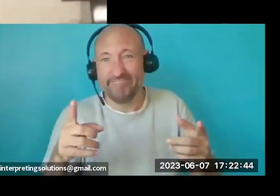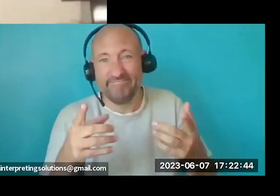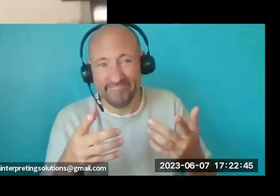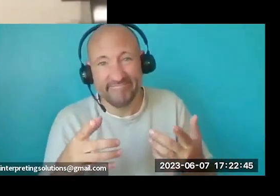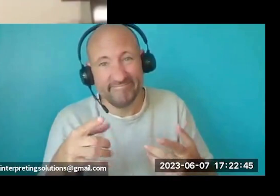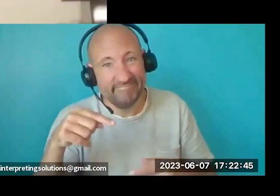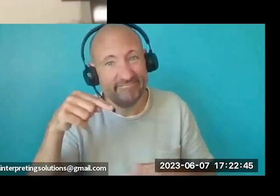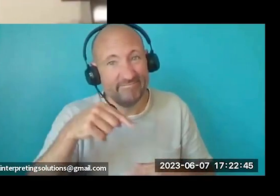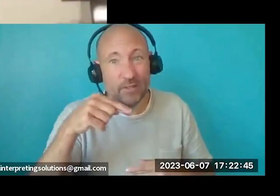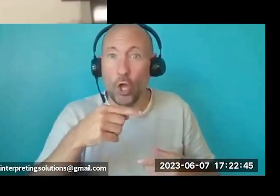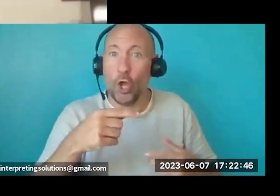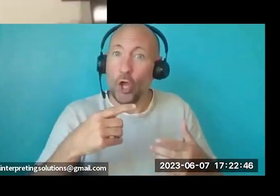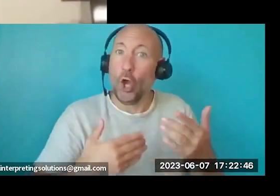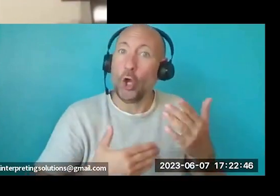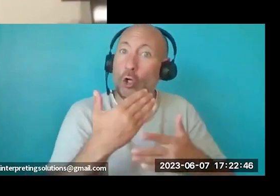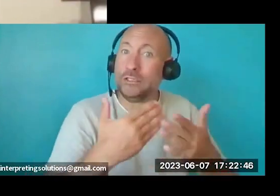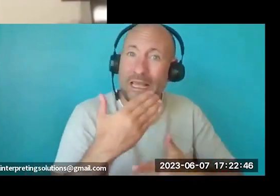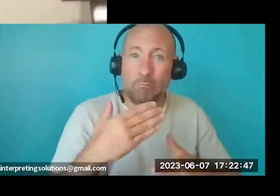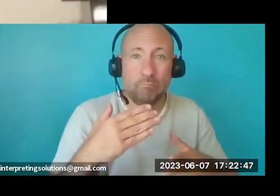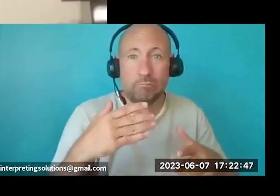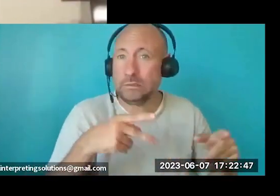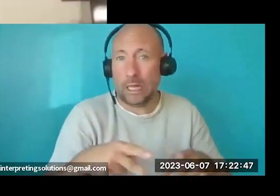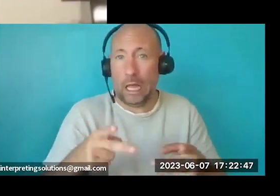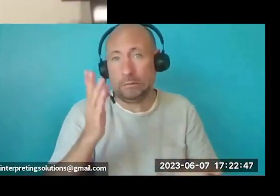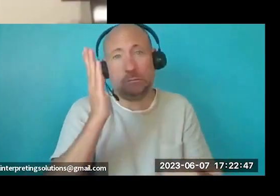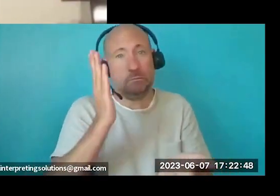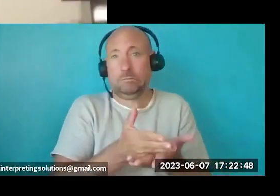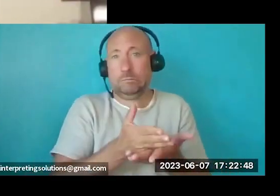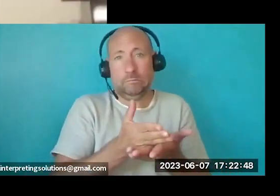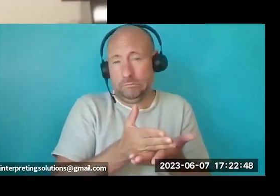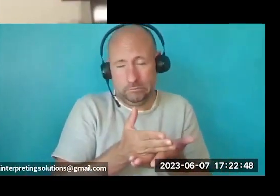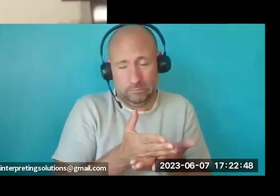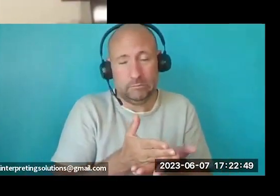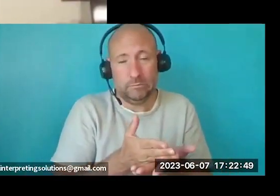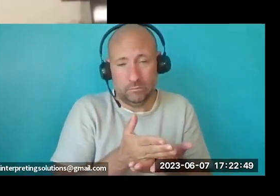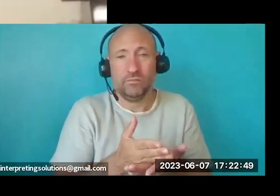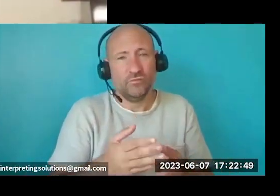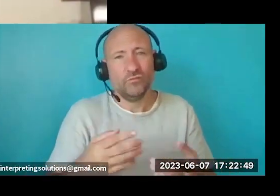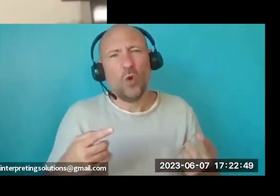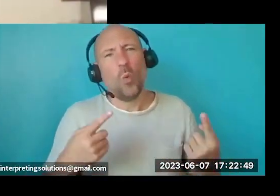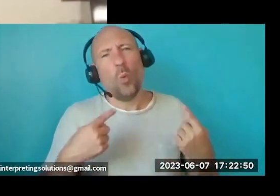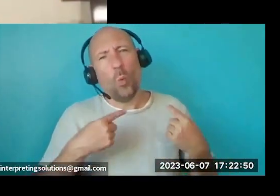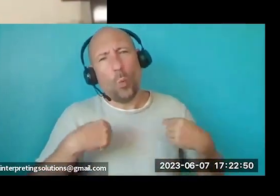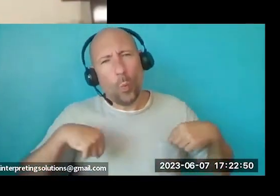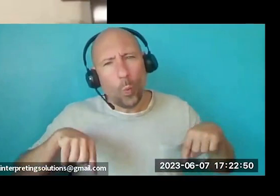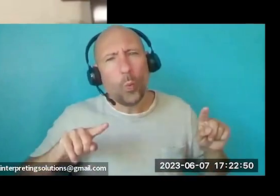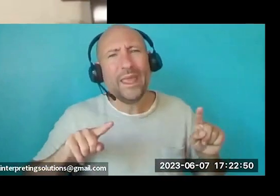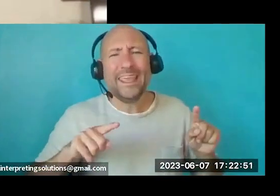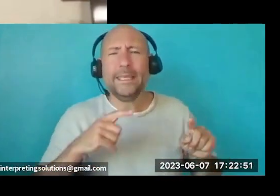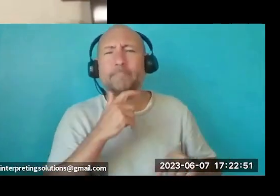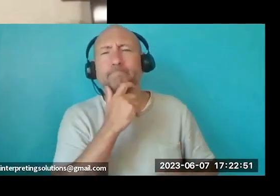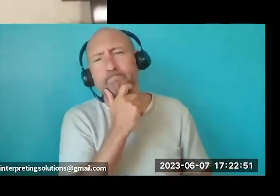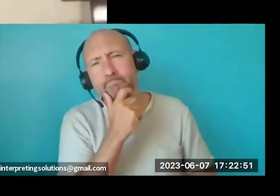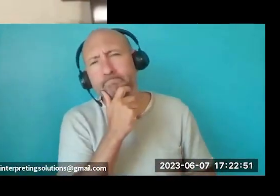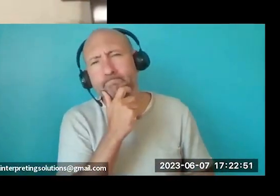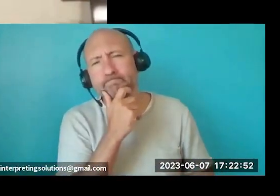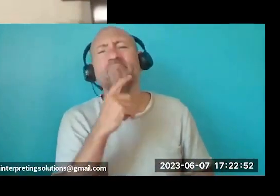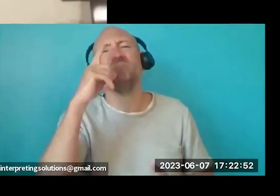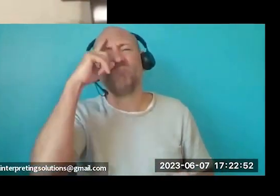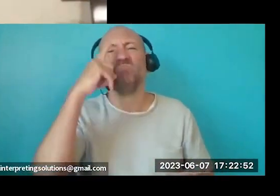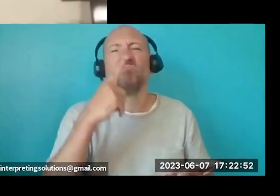more to contemporary dance and dance in general. So our choice was